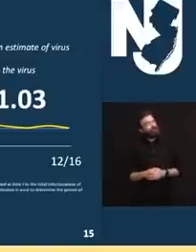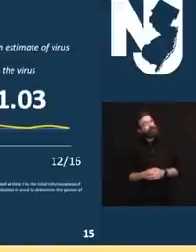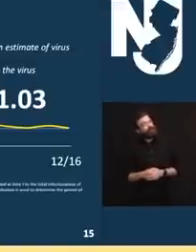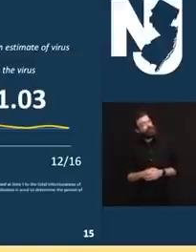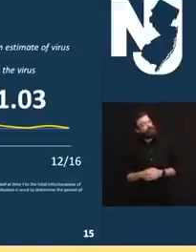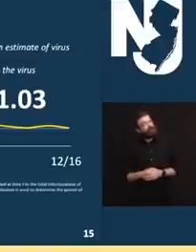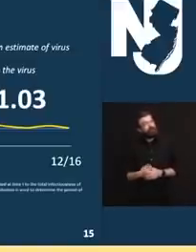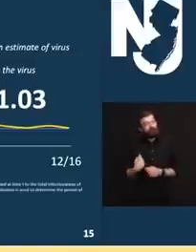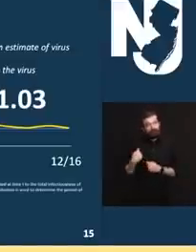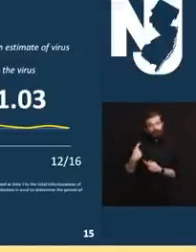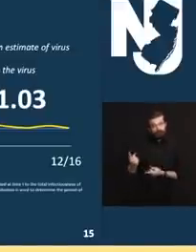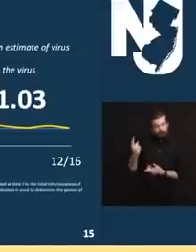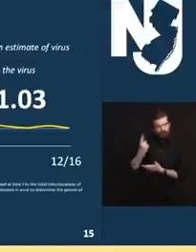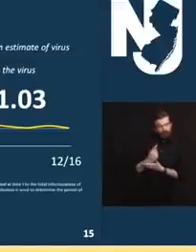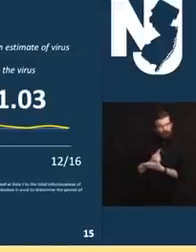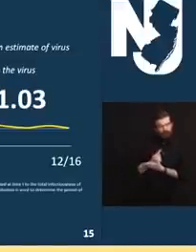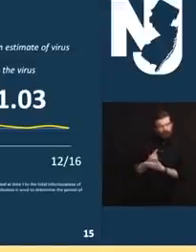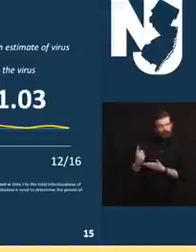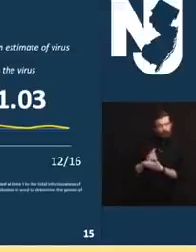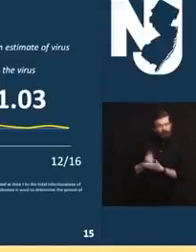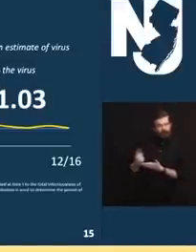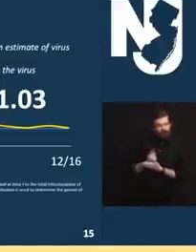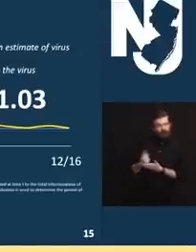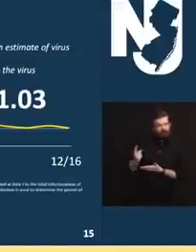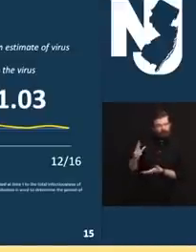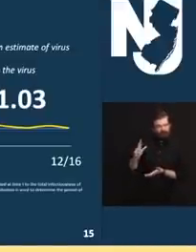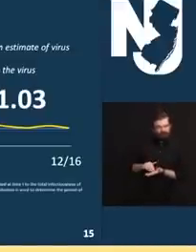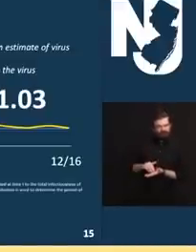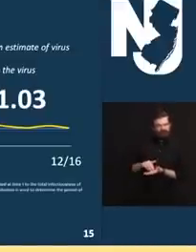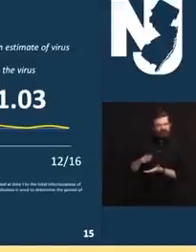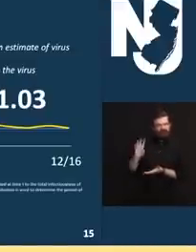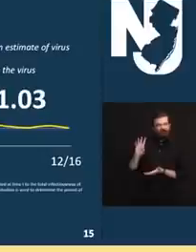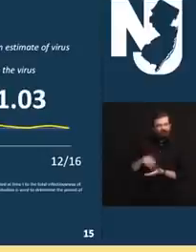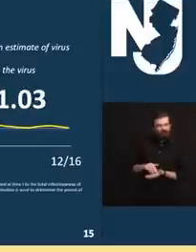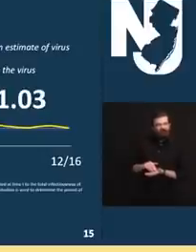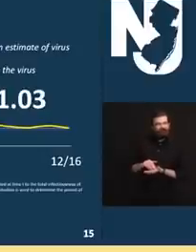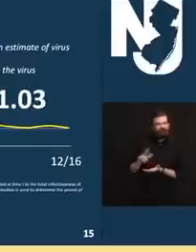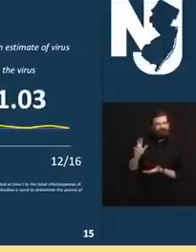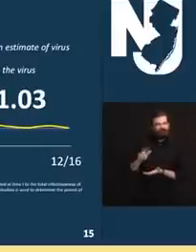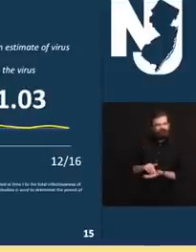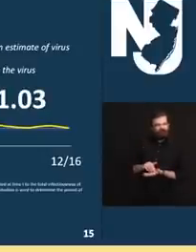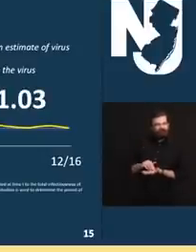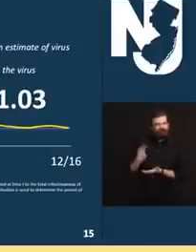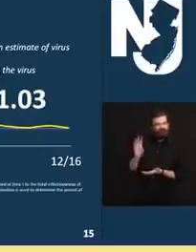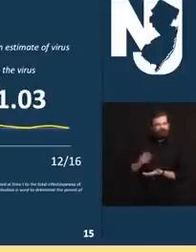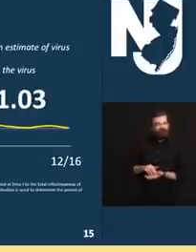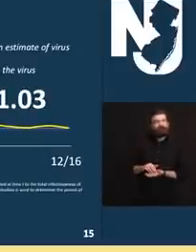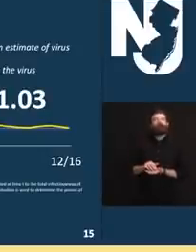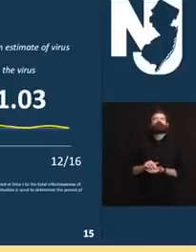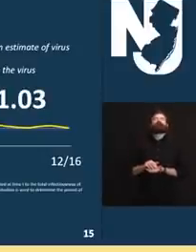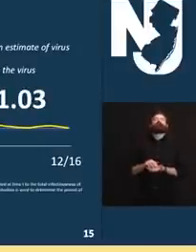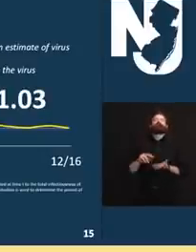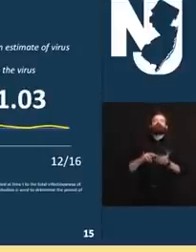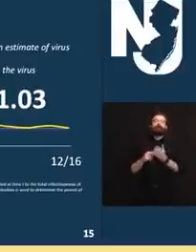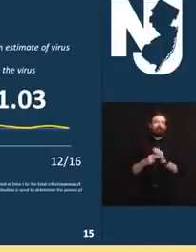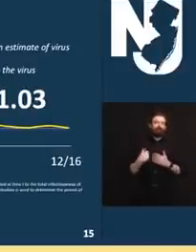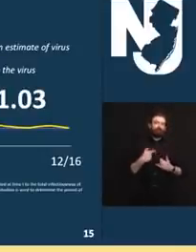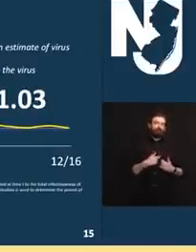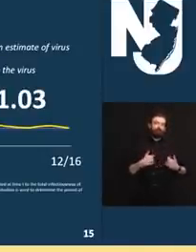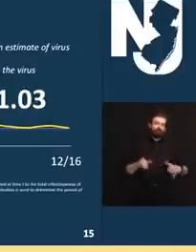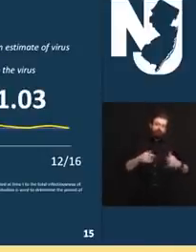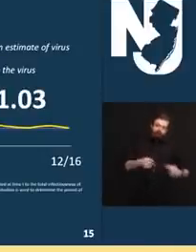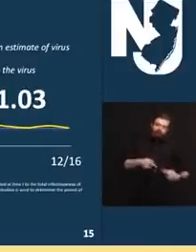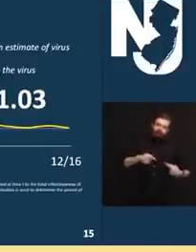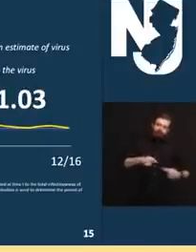So these are still big numbers, and they prove without any doubt how far we are still away from being out of this tunnel. The numbers in our